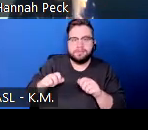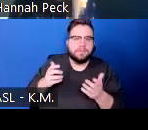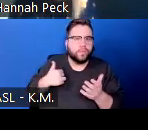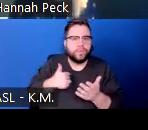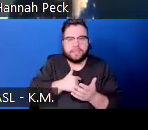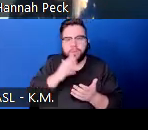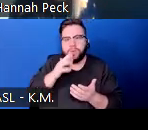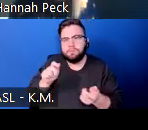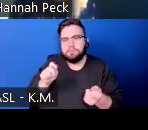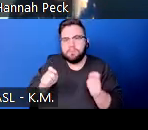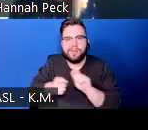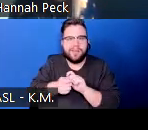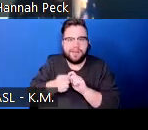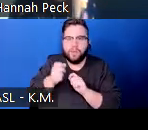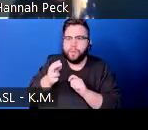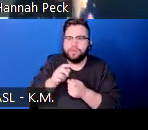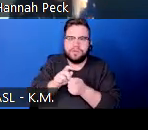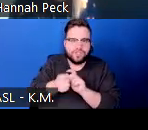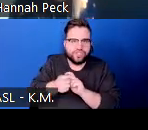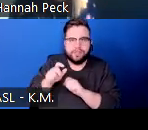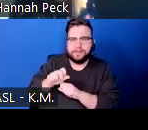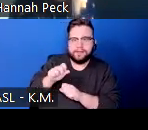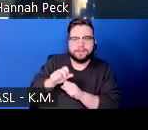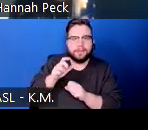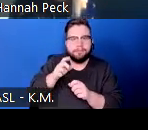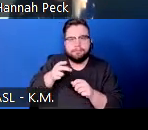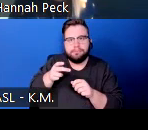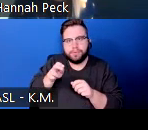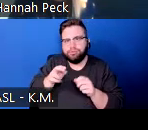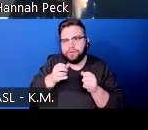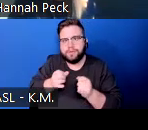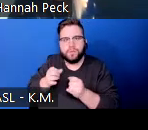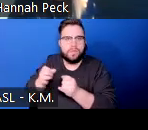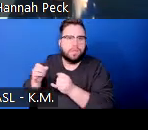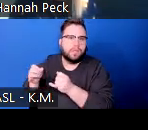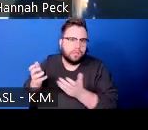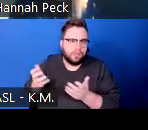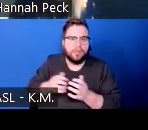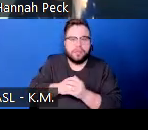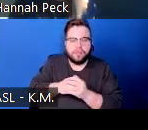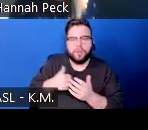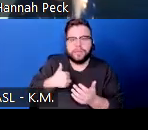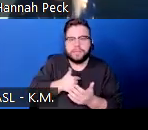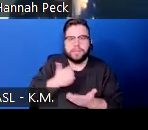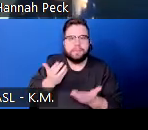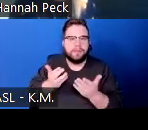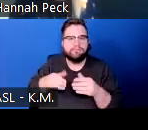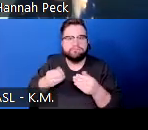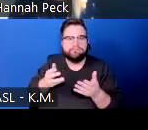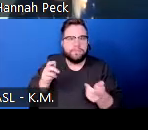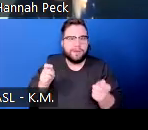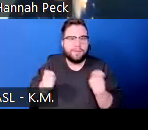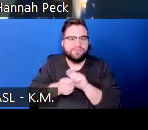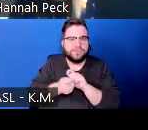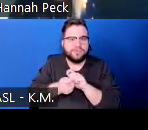the task for the individual. So the expectation changes in order to get through. We might accommodate, so maybe the task or